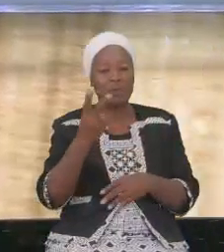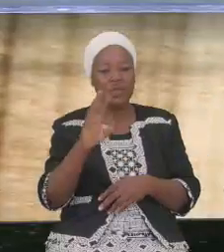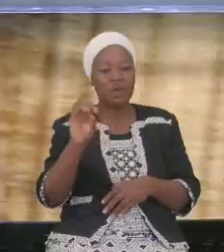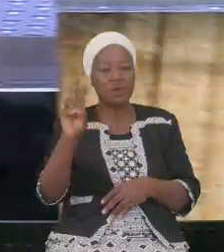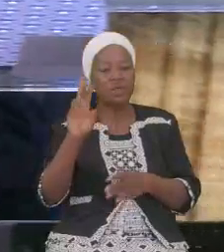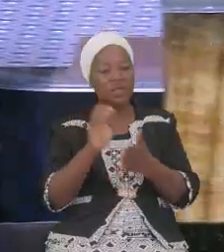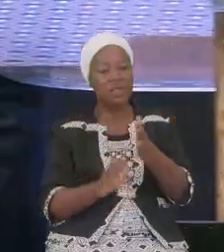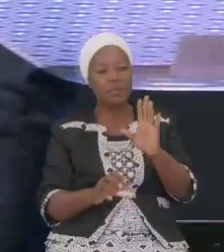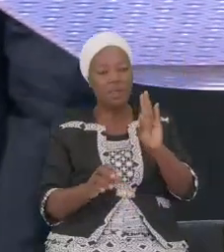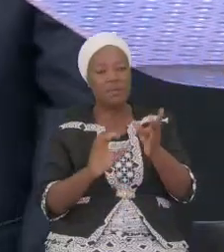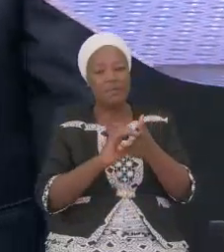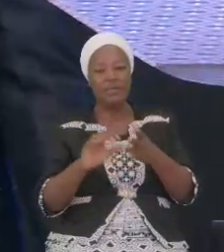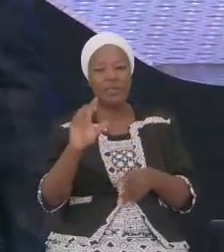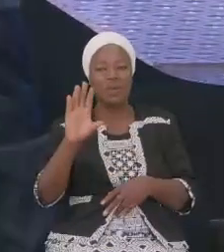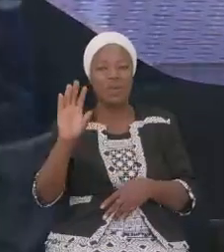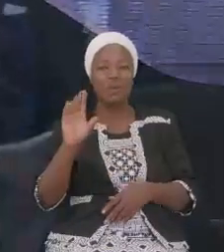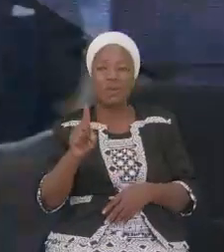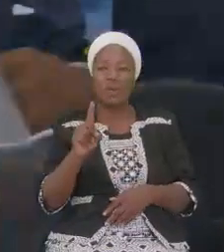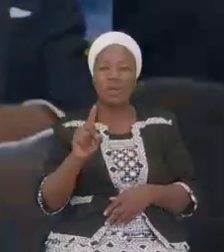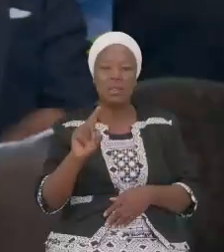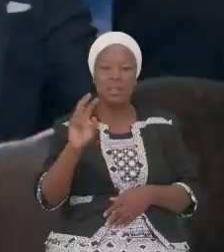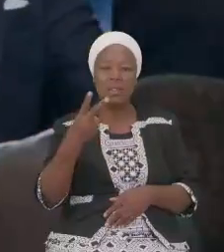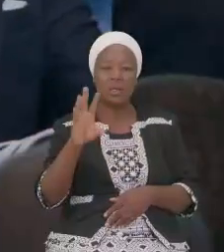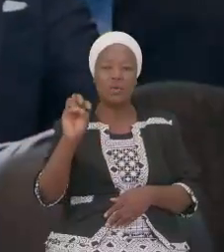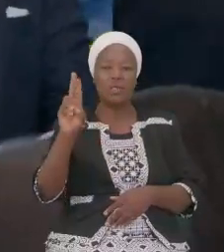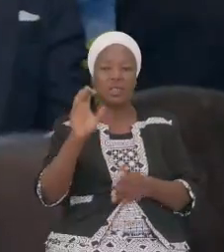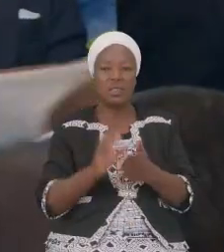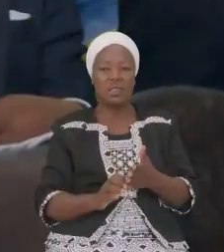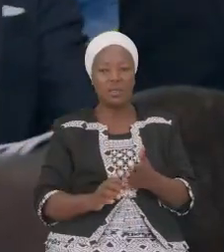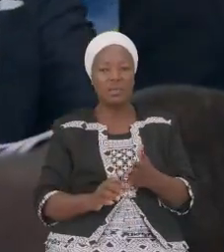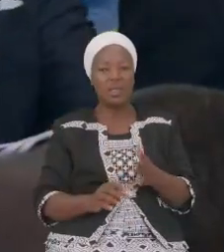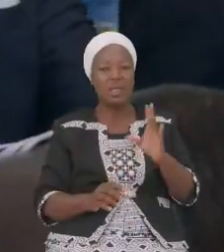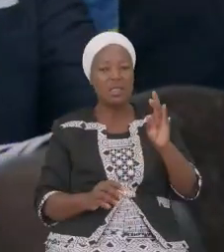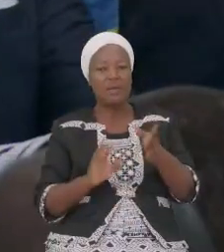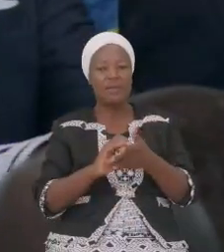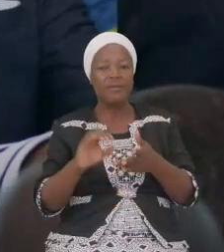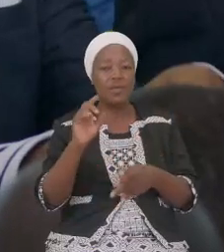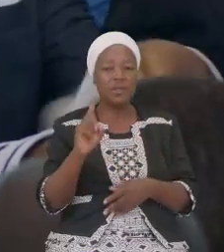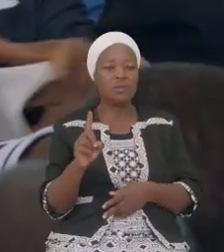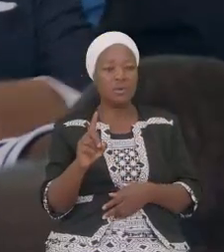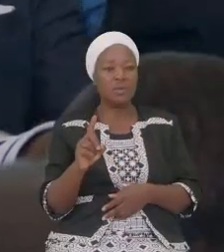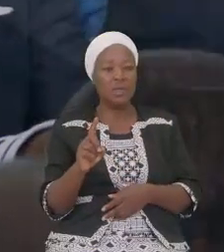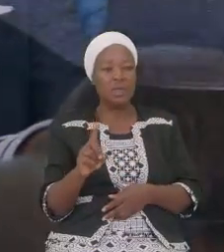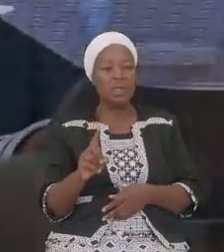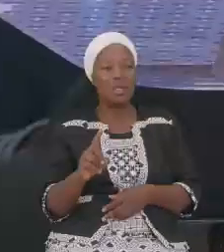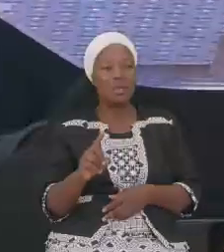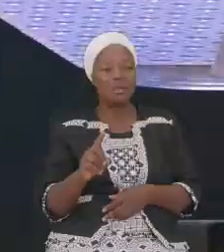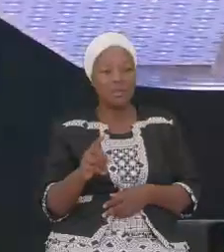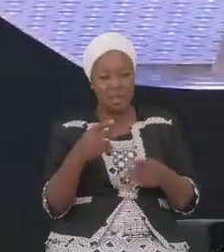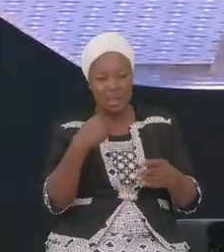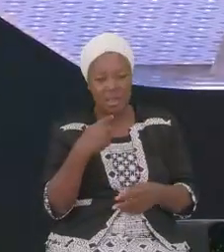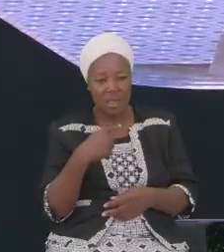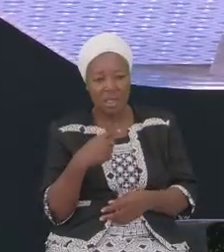chapter 7 verse 1. In 2 Corinthians chapter 7 verse 1, having therefore